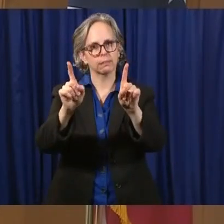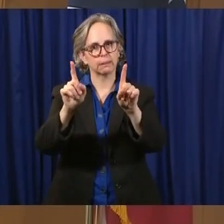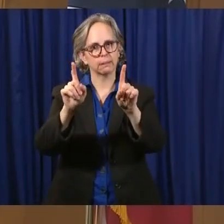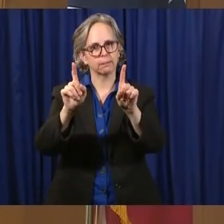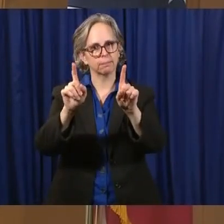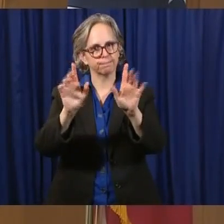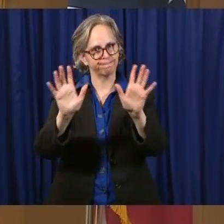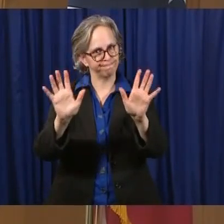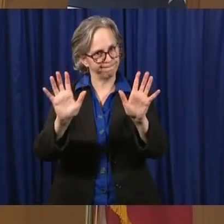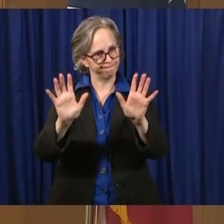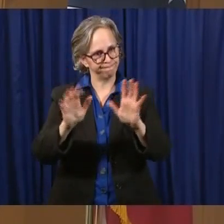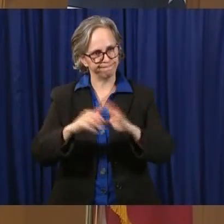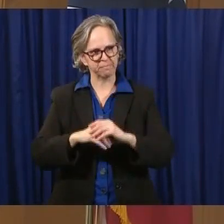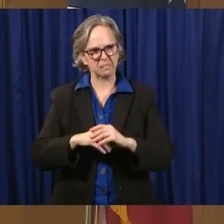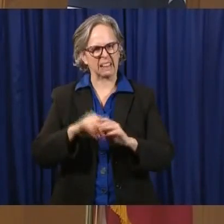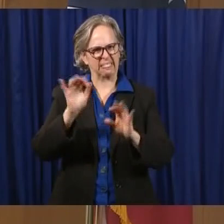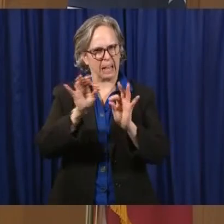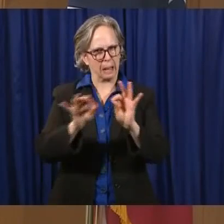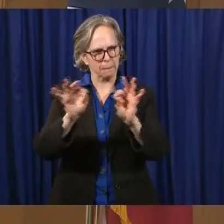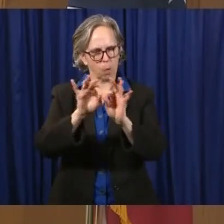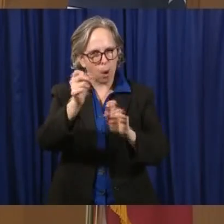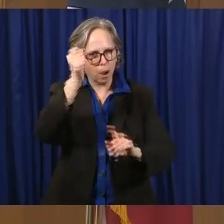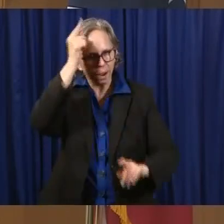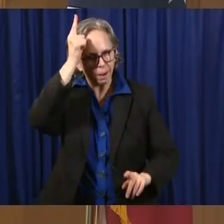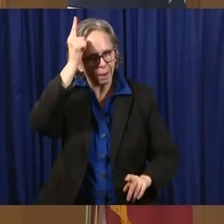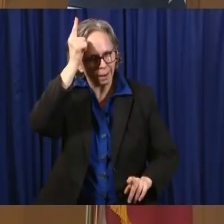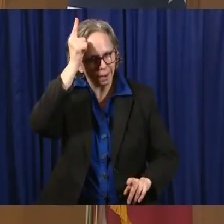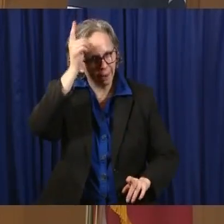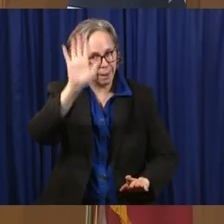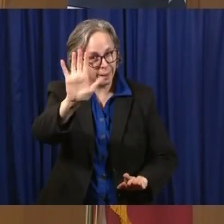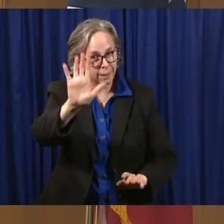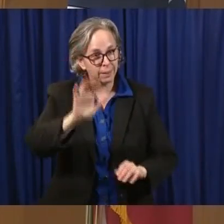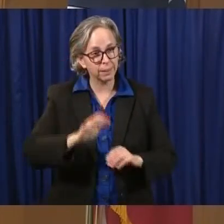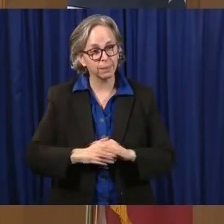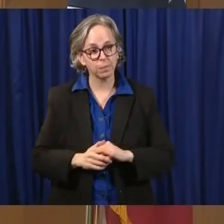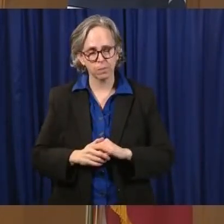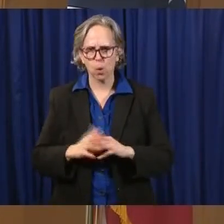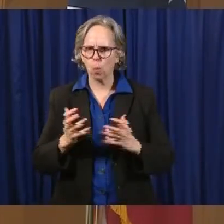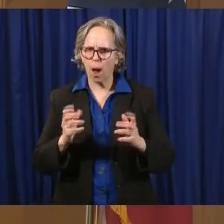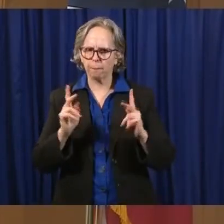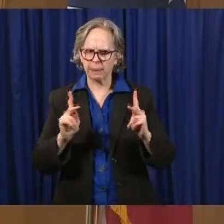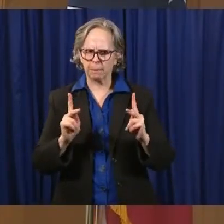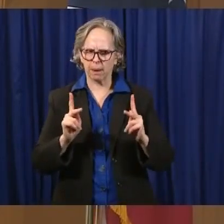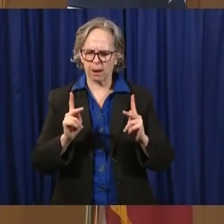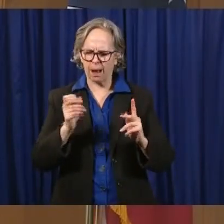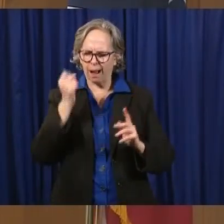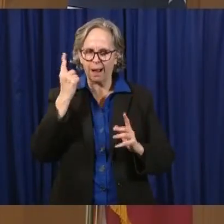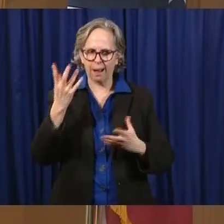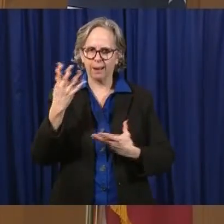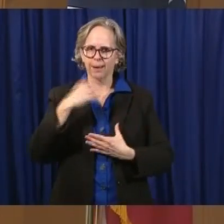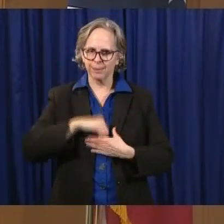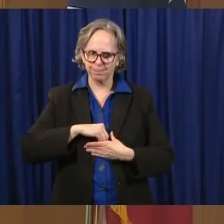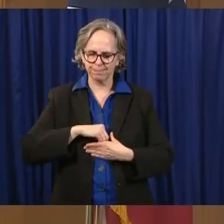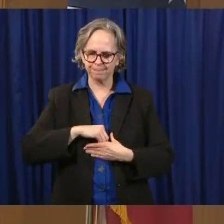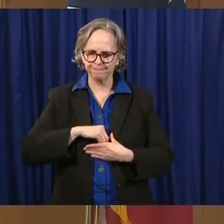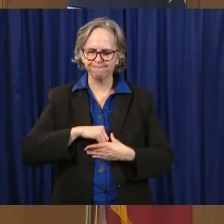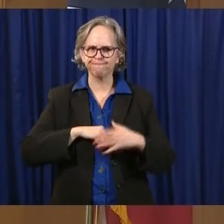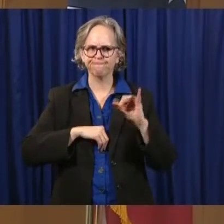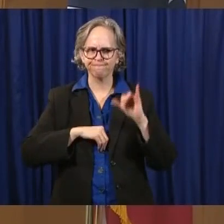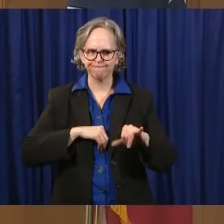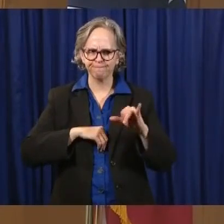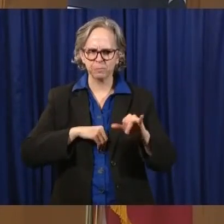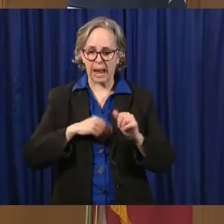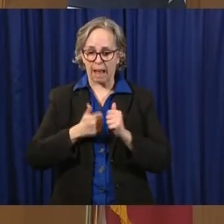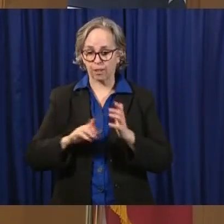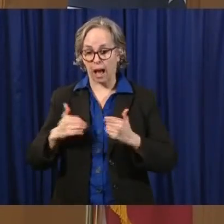thing that I want to get across to people based on everything that I know. And this is the hardest thing for me